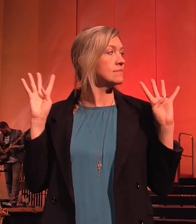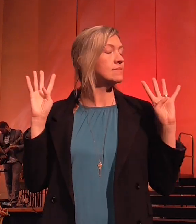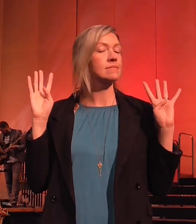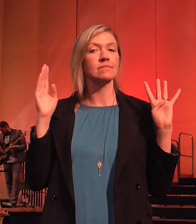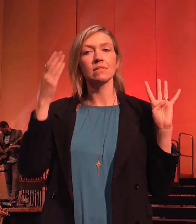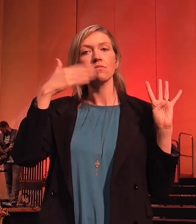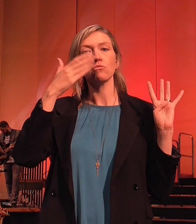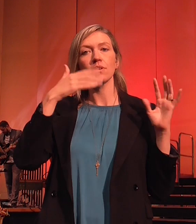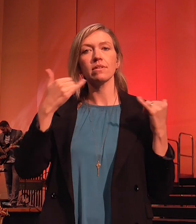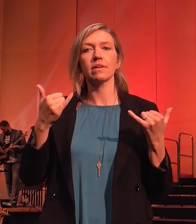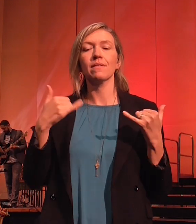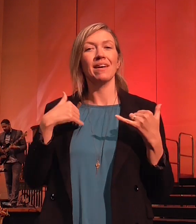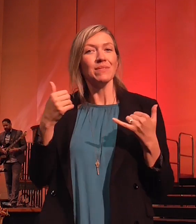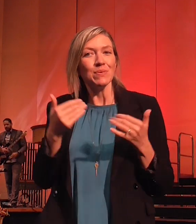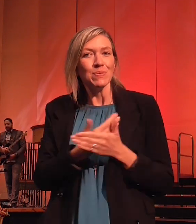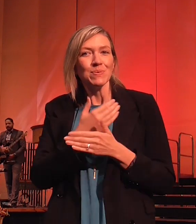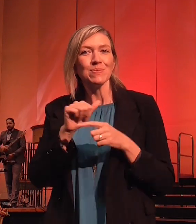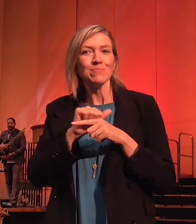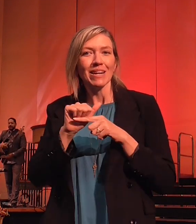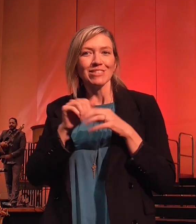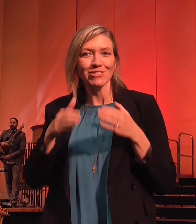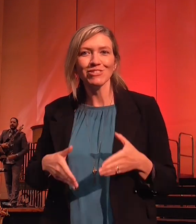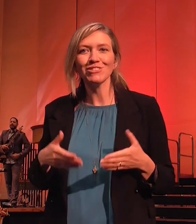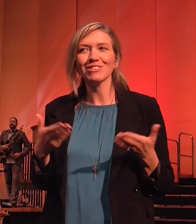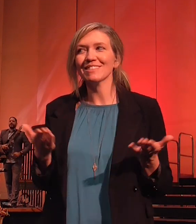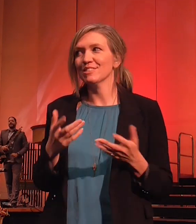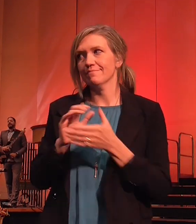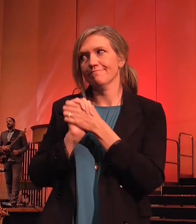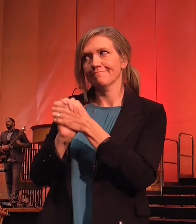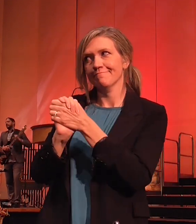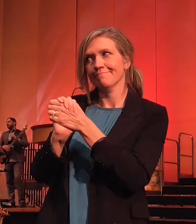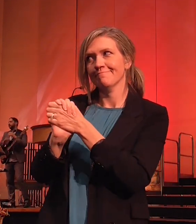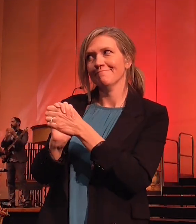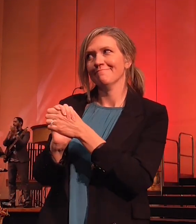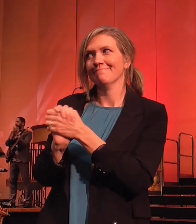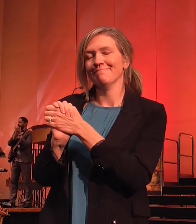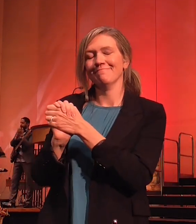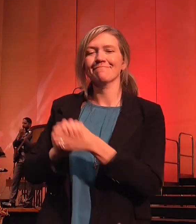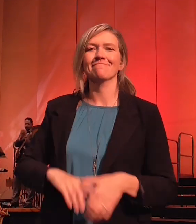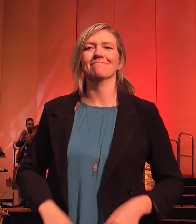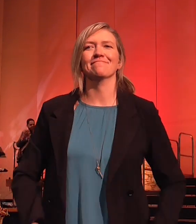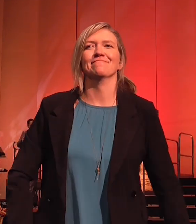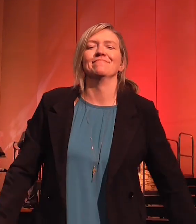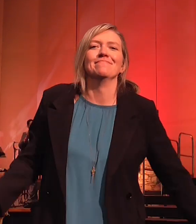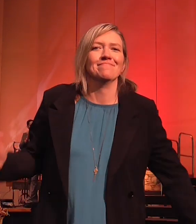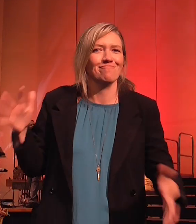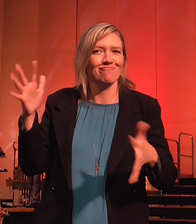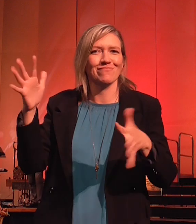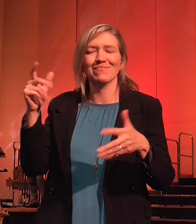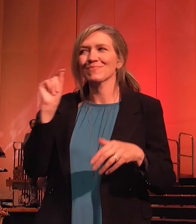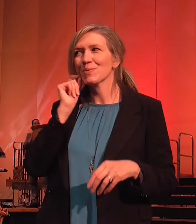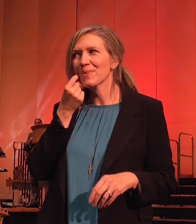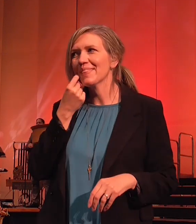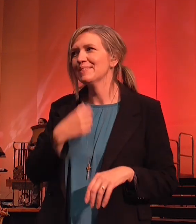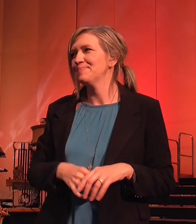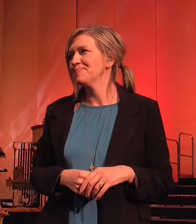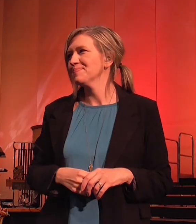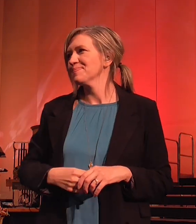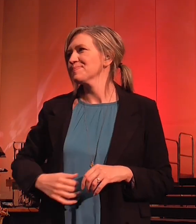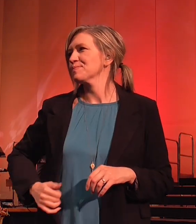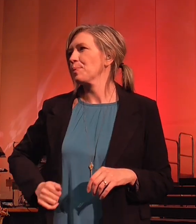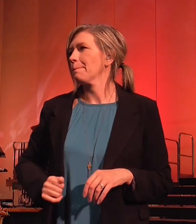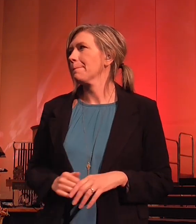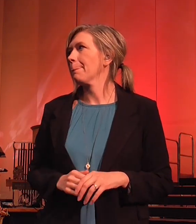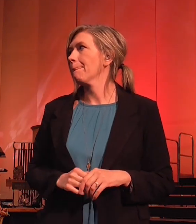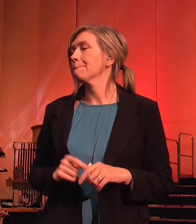right now, and we got some new practitioners in the house. Congratulations to you. Yeah. Very cool. Very